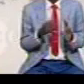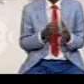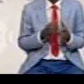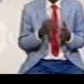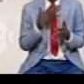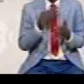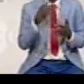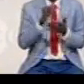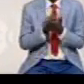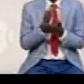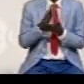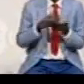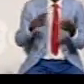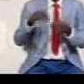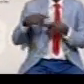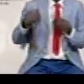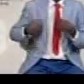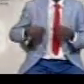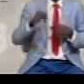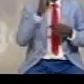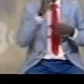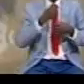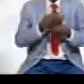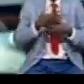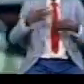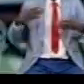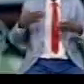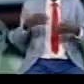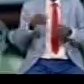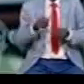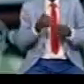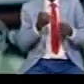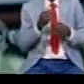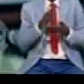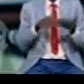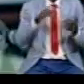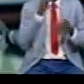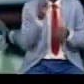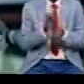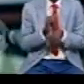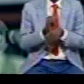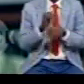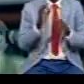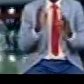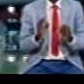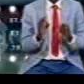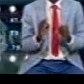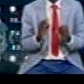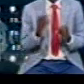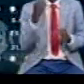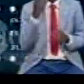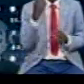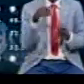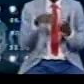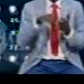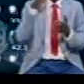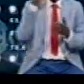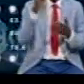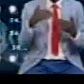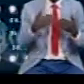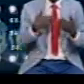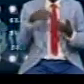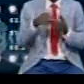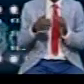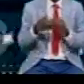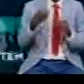heart is working, the other side is not functioning well. Heart failure, it's a condition in which the heart does not